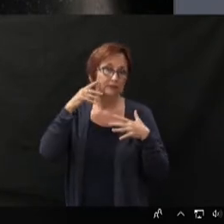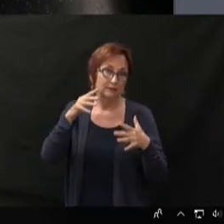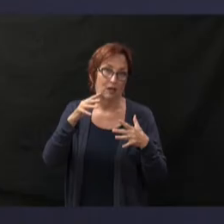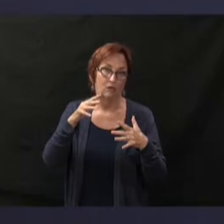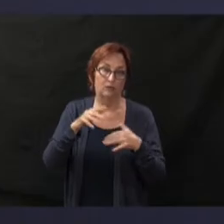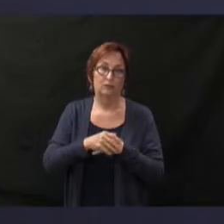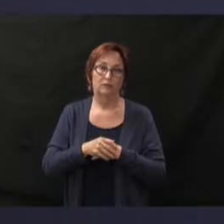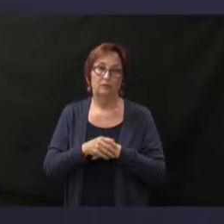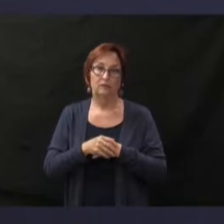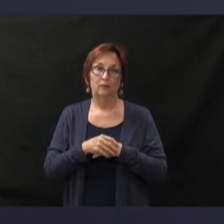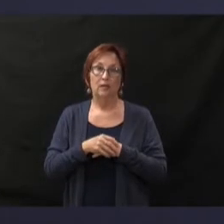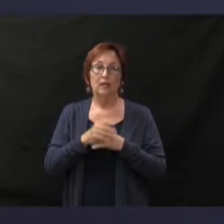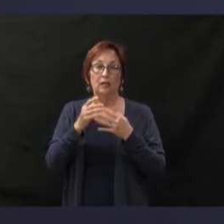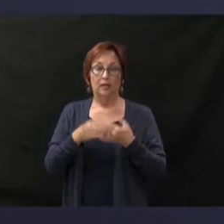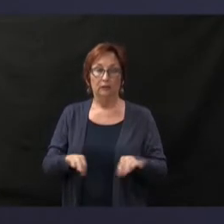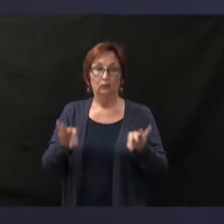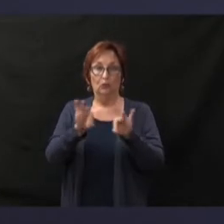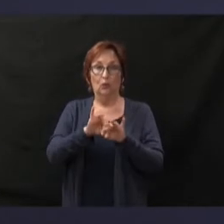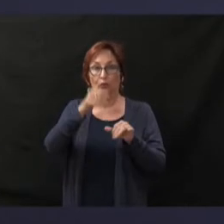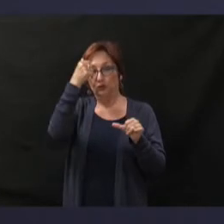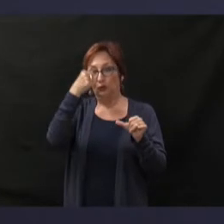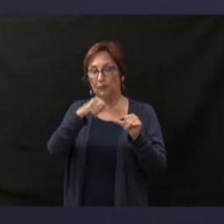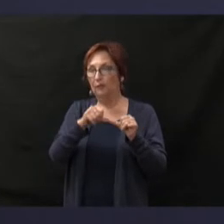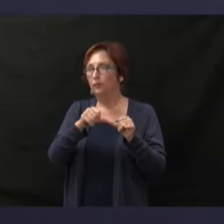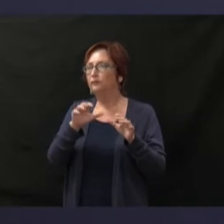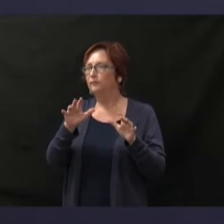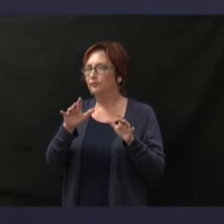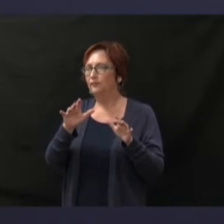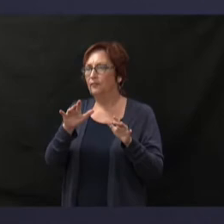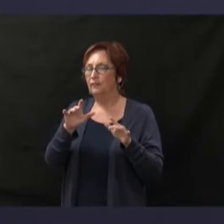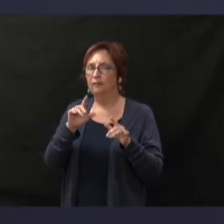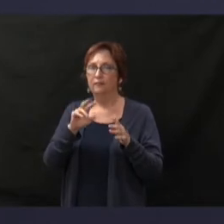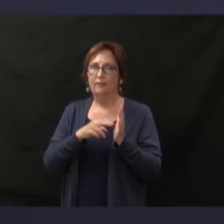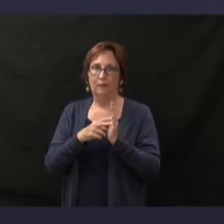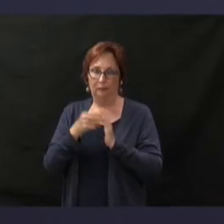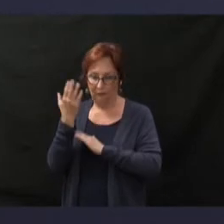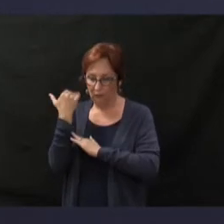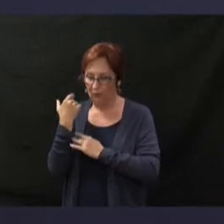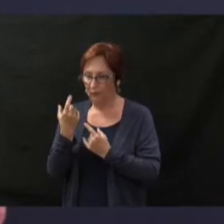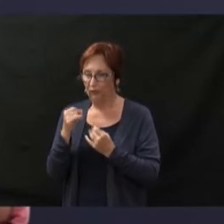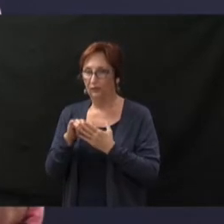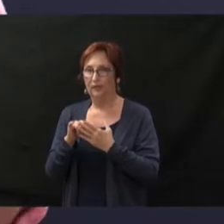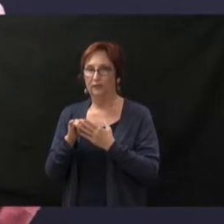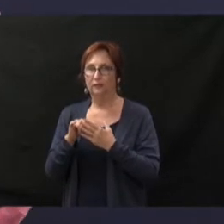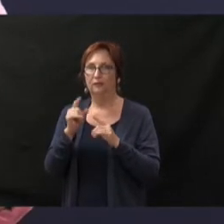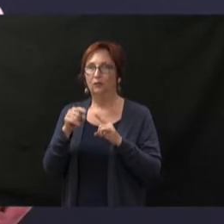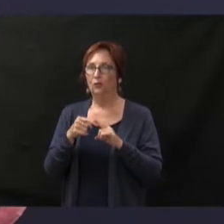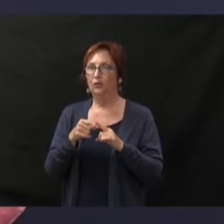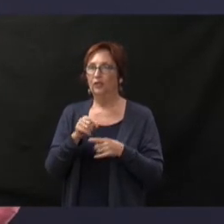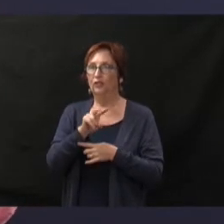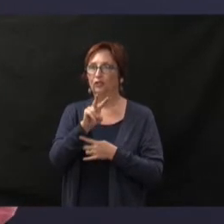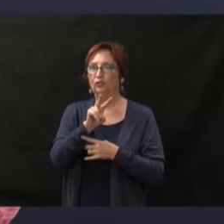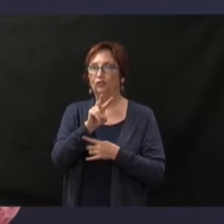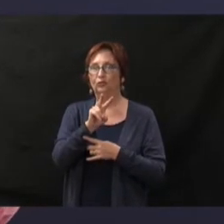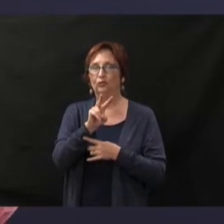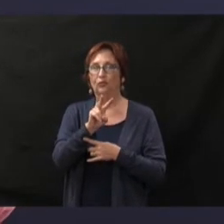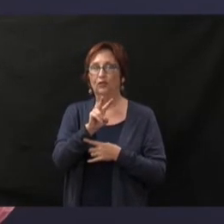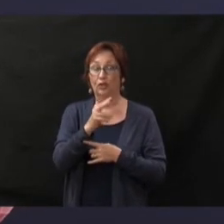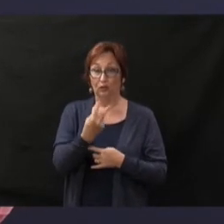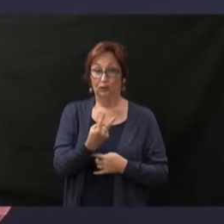is important to remember, I used to do this. When two vowels go walking, the first one does a talk. Right.